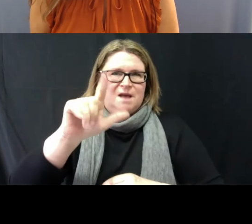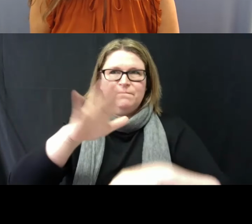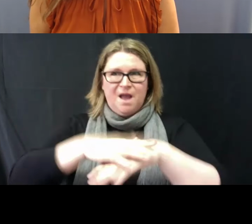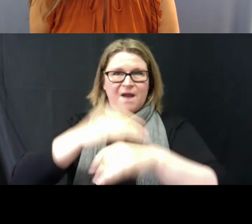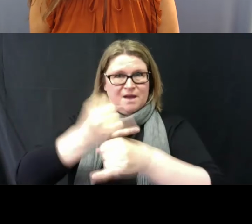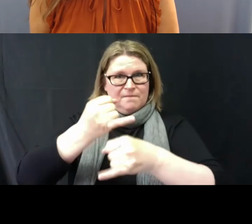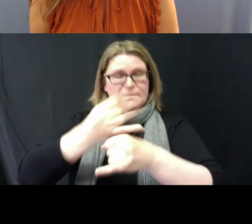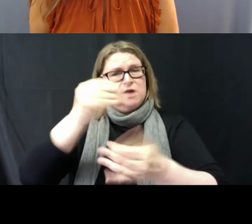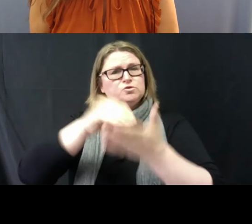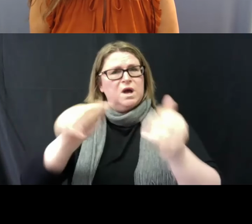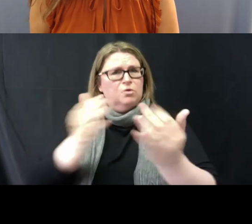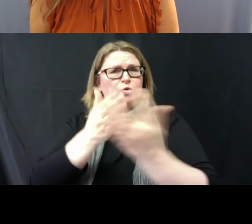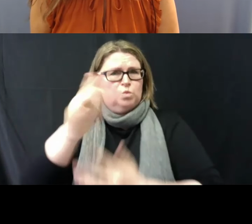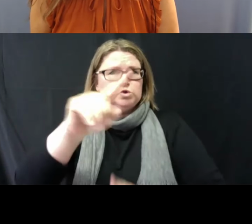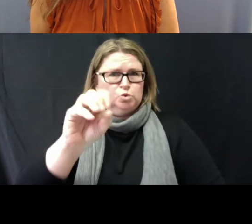ARC is